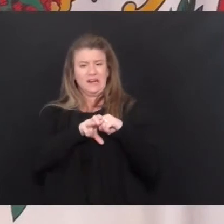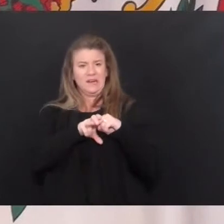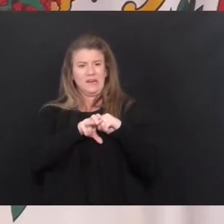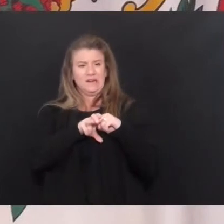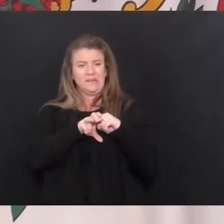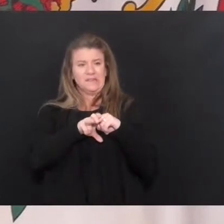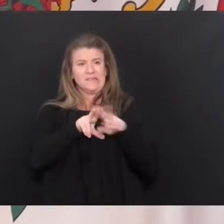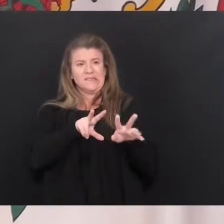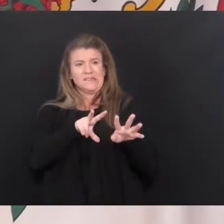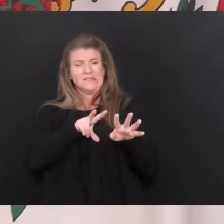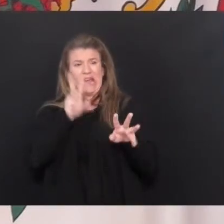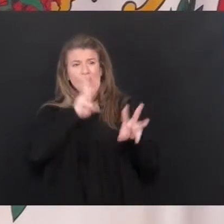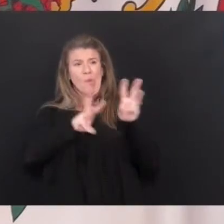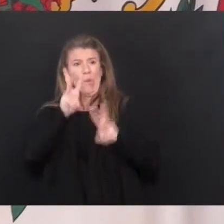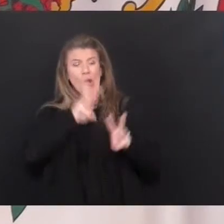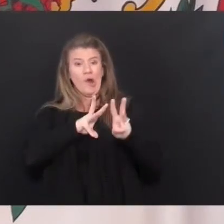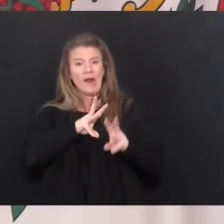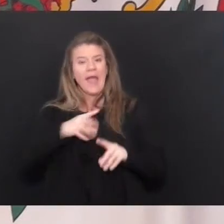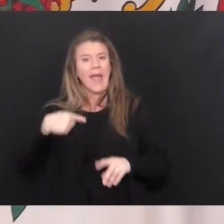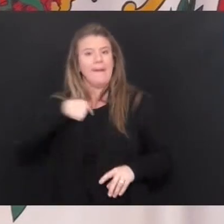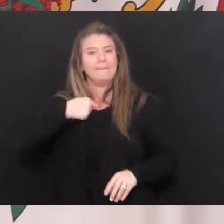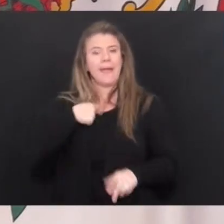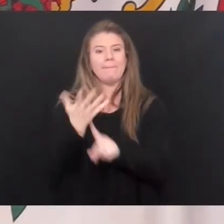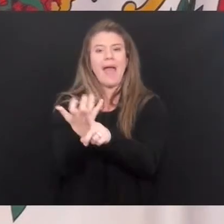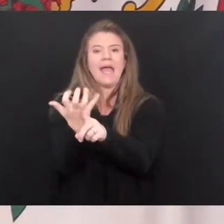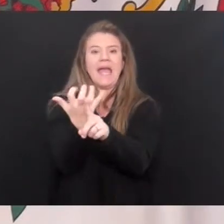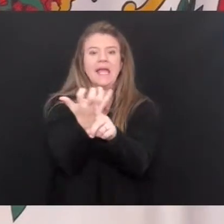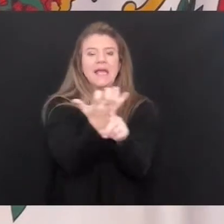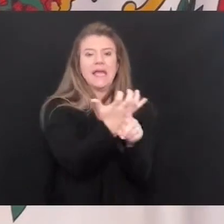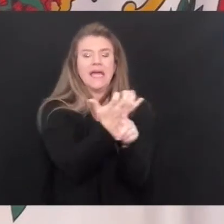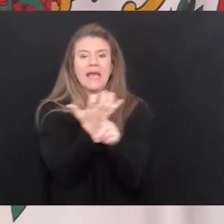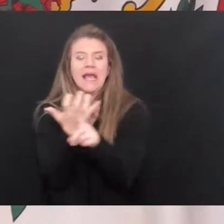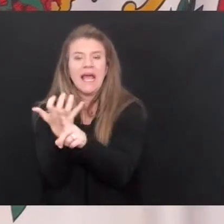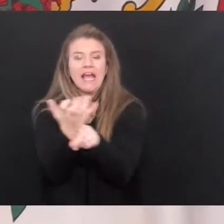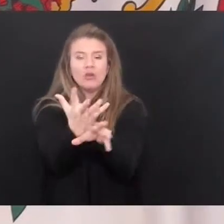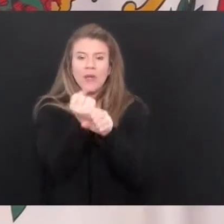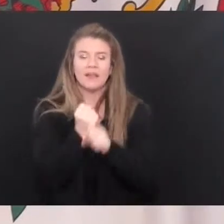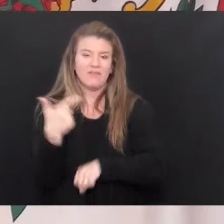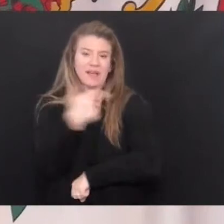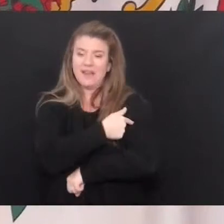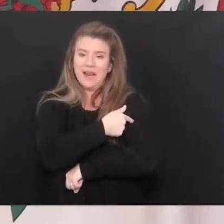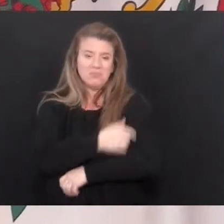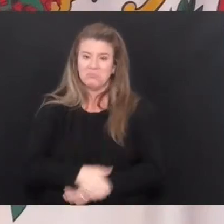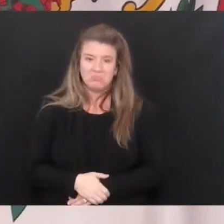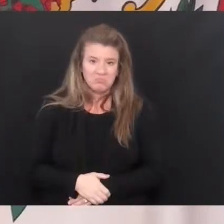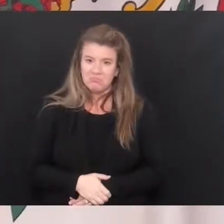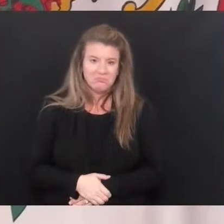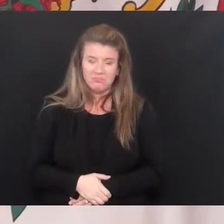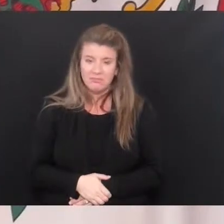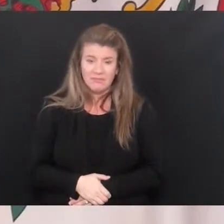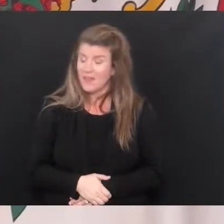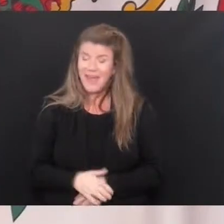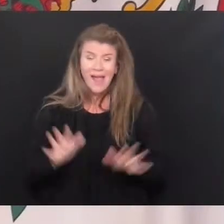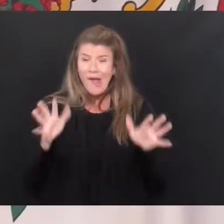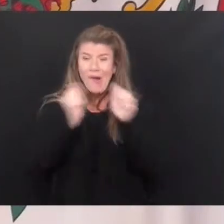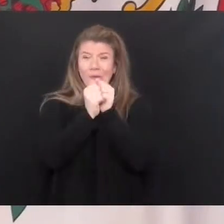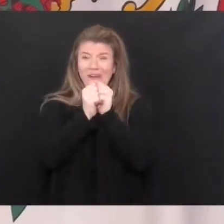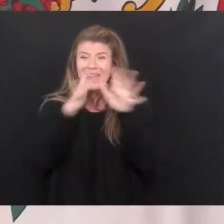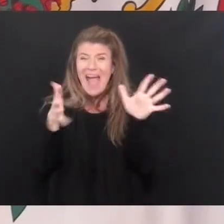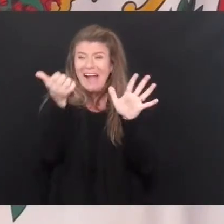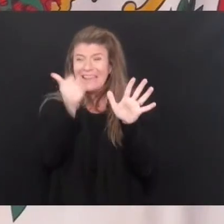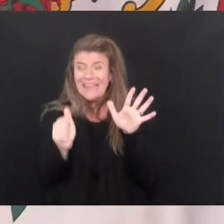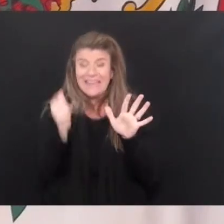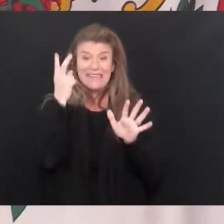and begging with our population and our people to go get vaccinated. Without any question, if